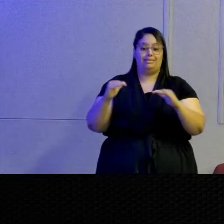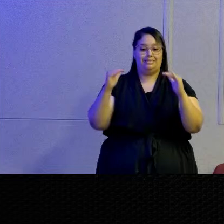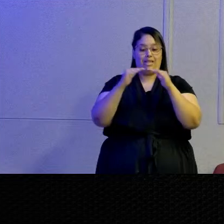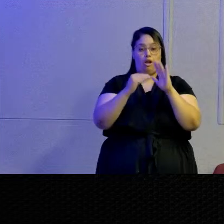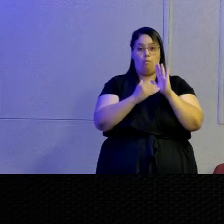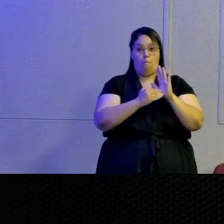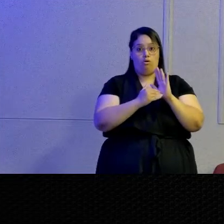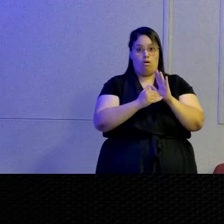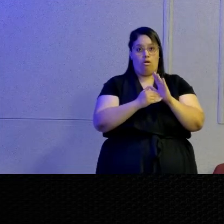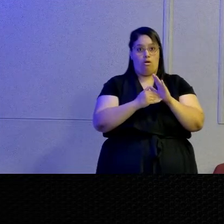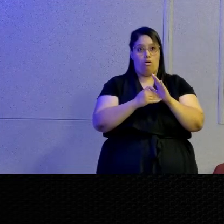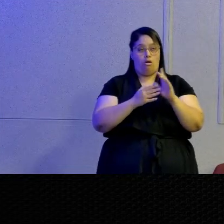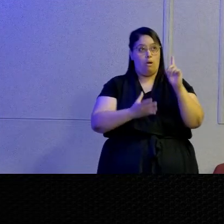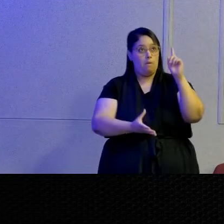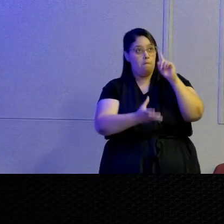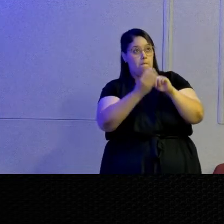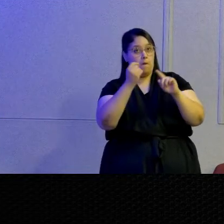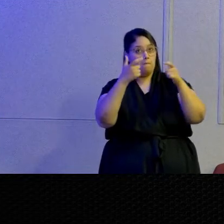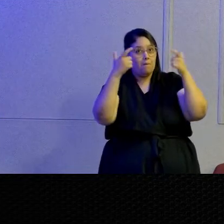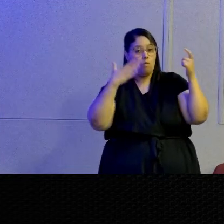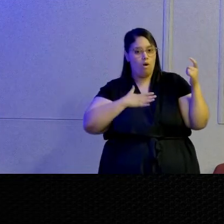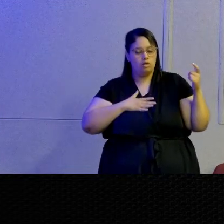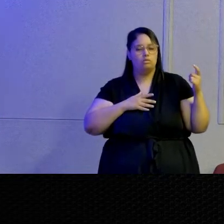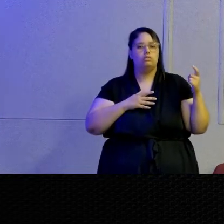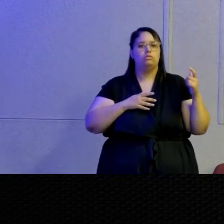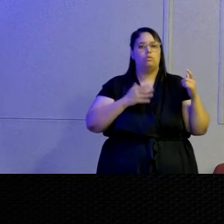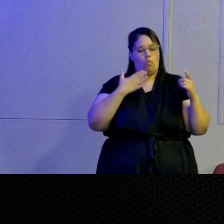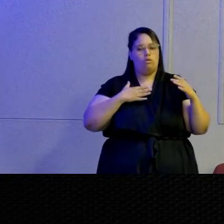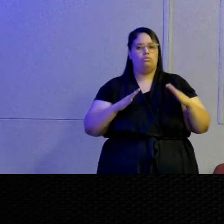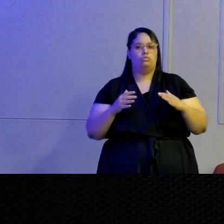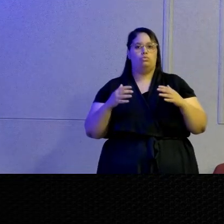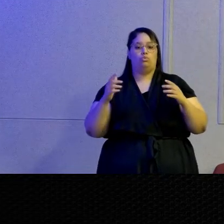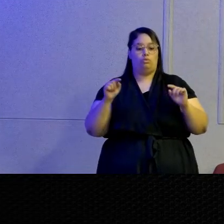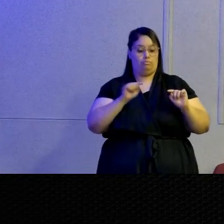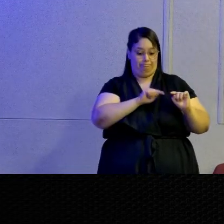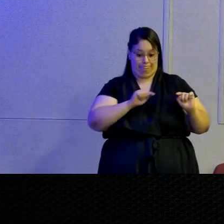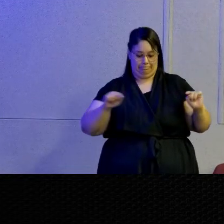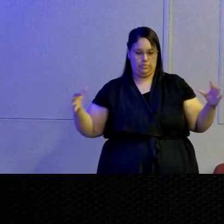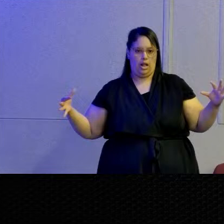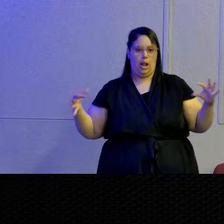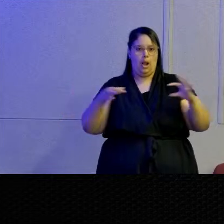to provide calculable theories of those interactions.